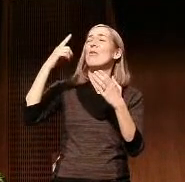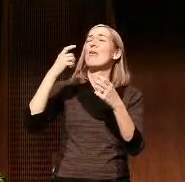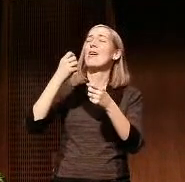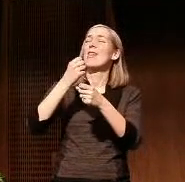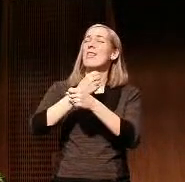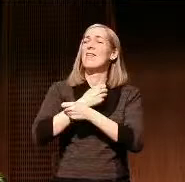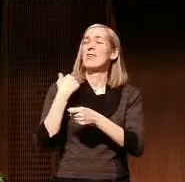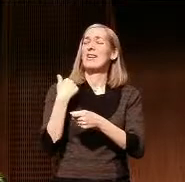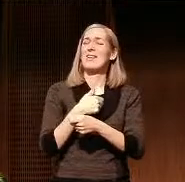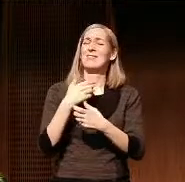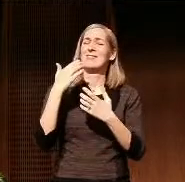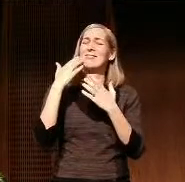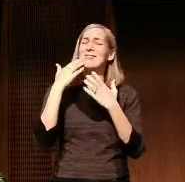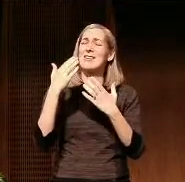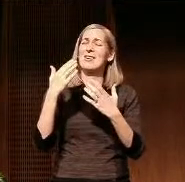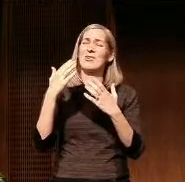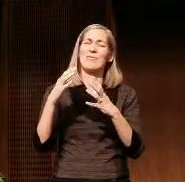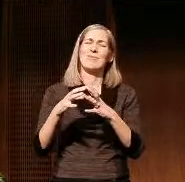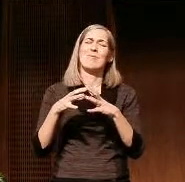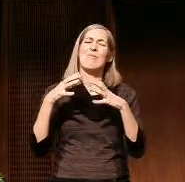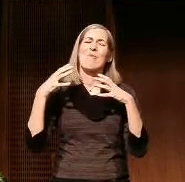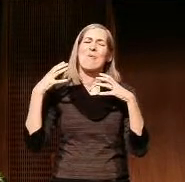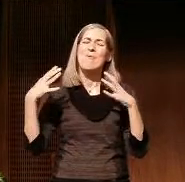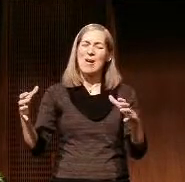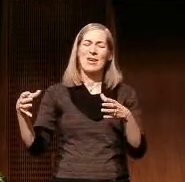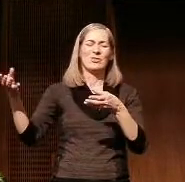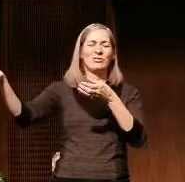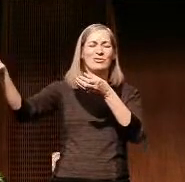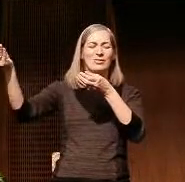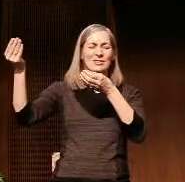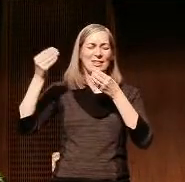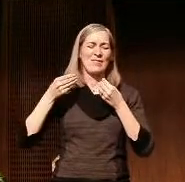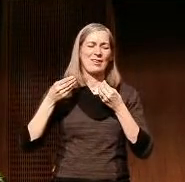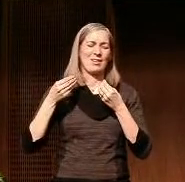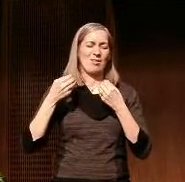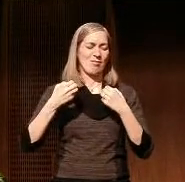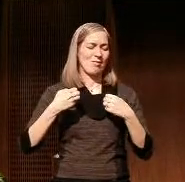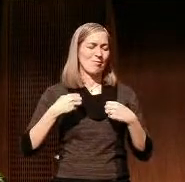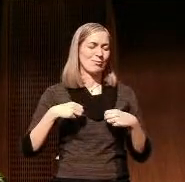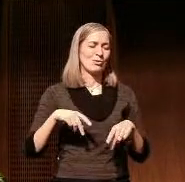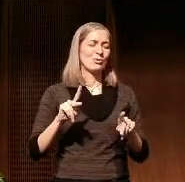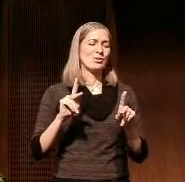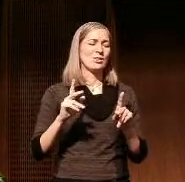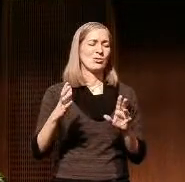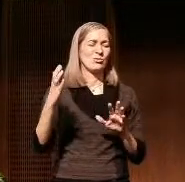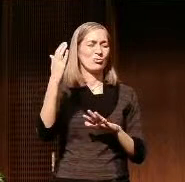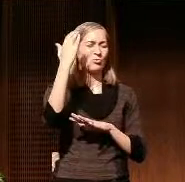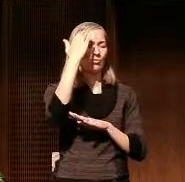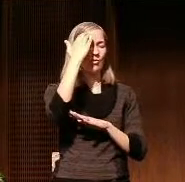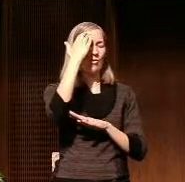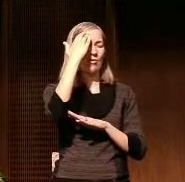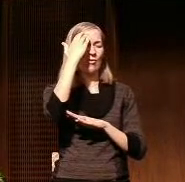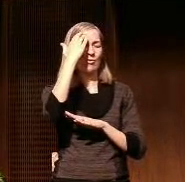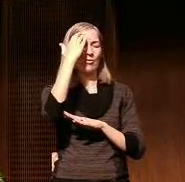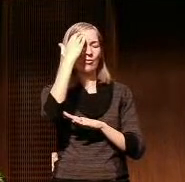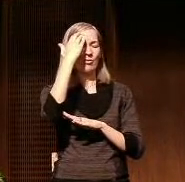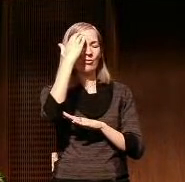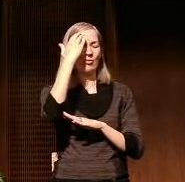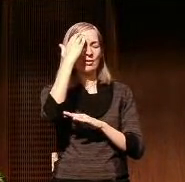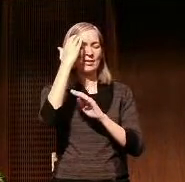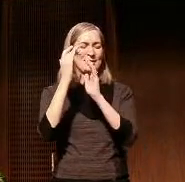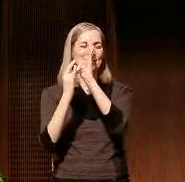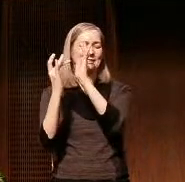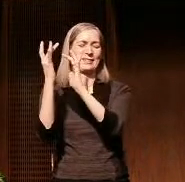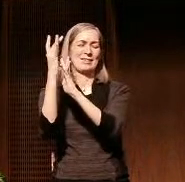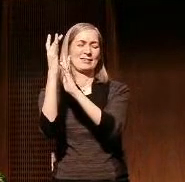so much for giving us the privilege of knowing who Jesus is